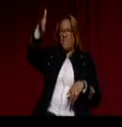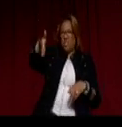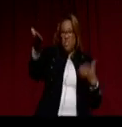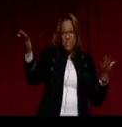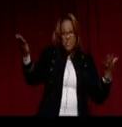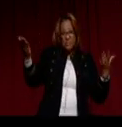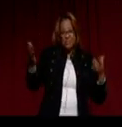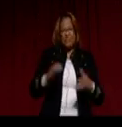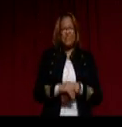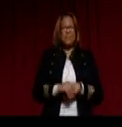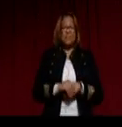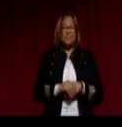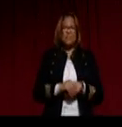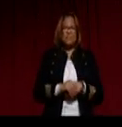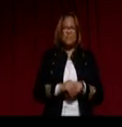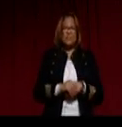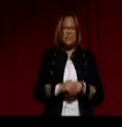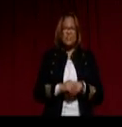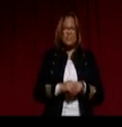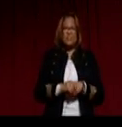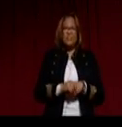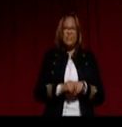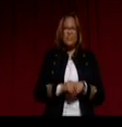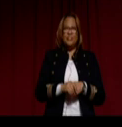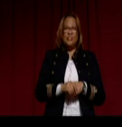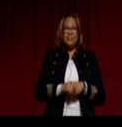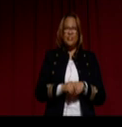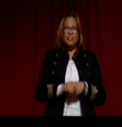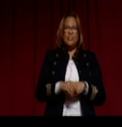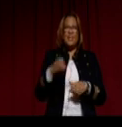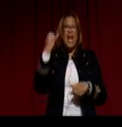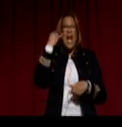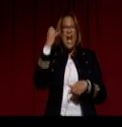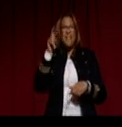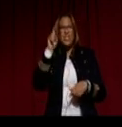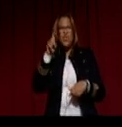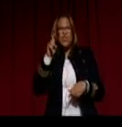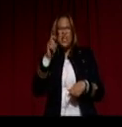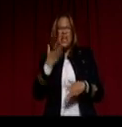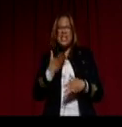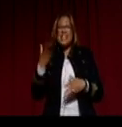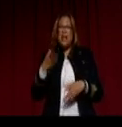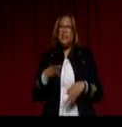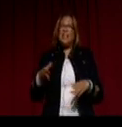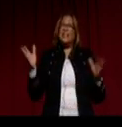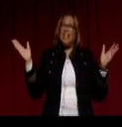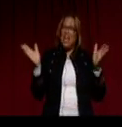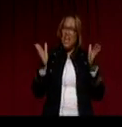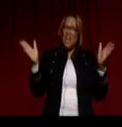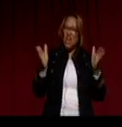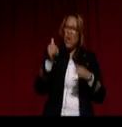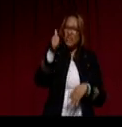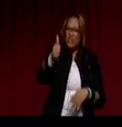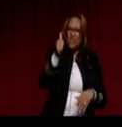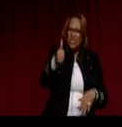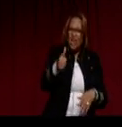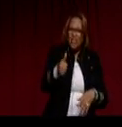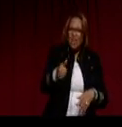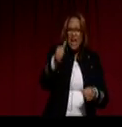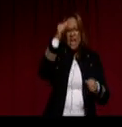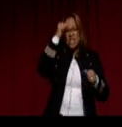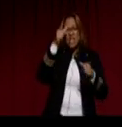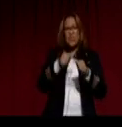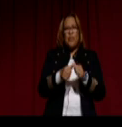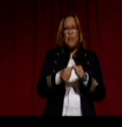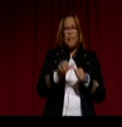future? If you need something to keep your spirits up, just recall what I said. In the